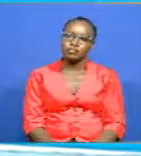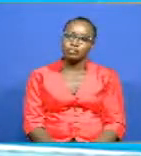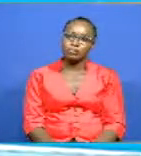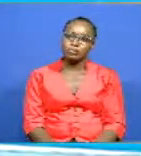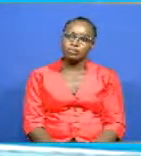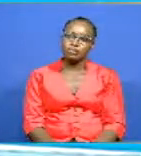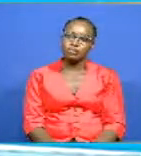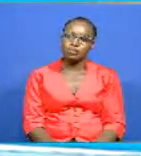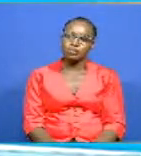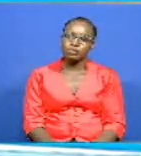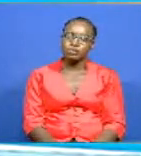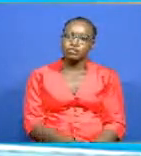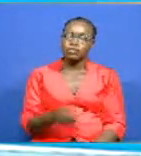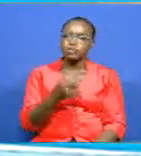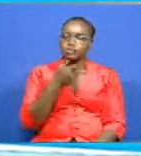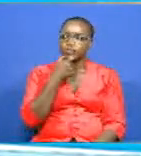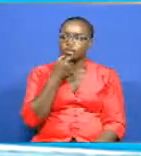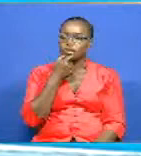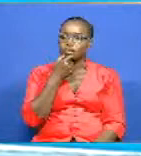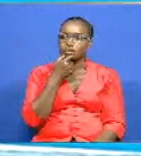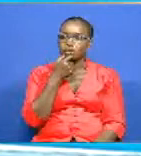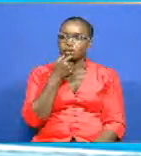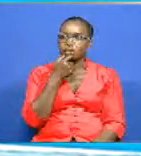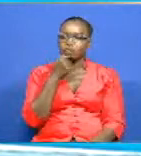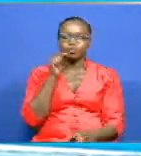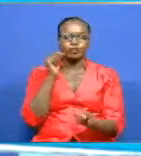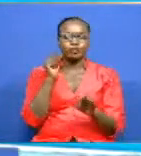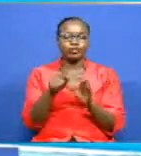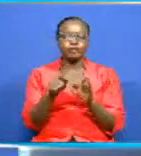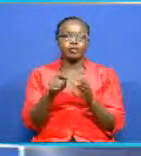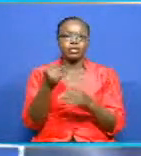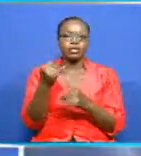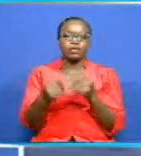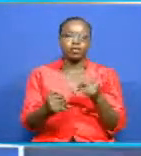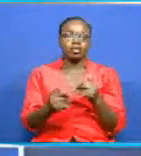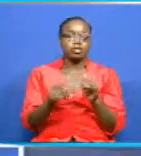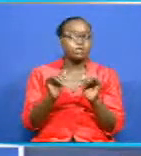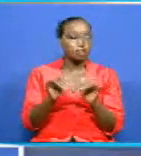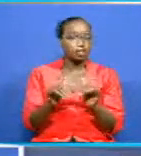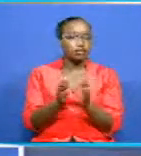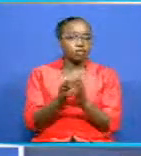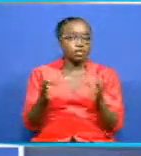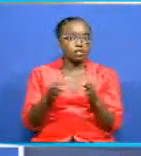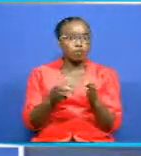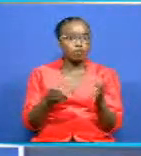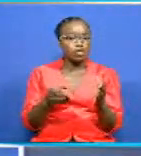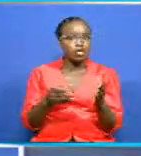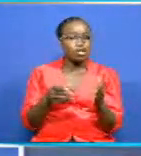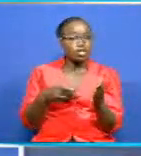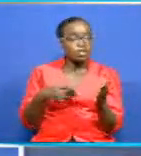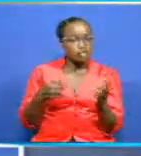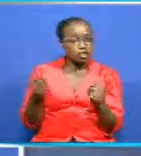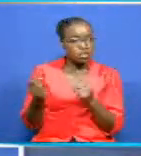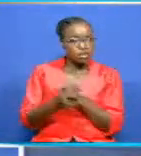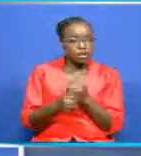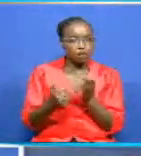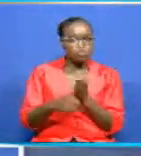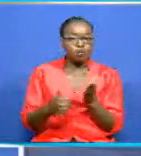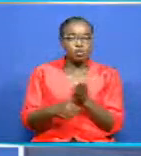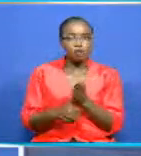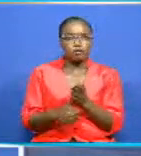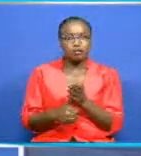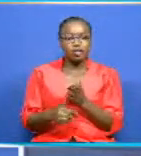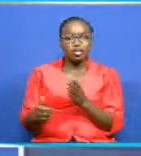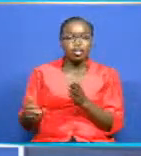And in sports, Gor Mahia shortstopper Levis Opio has terminated his stay with the club over salary arrears. Opio arrived at the Kenya Premier